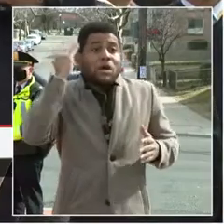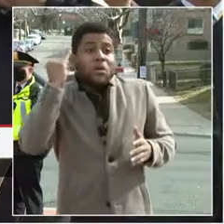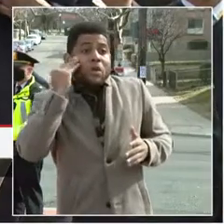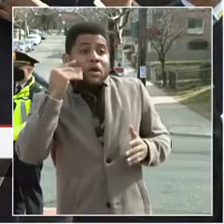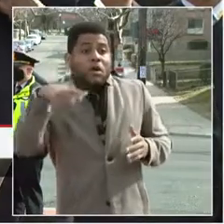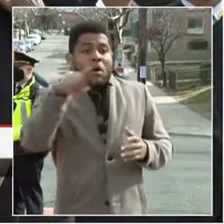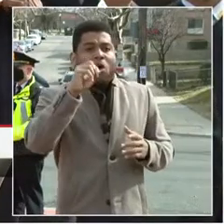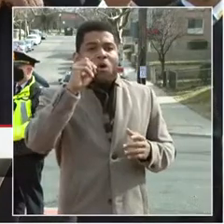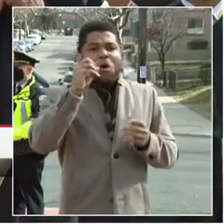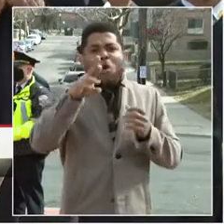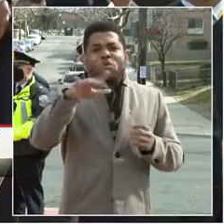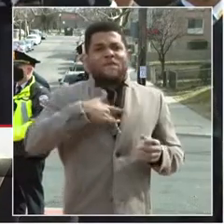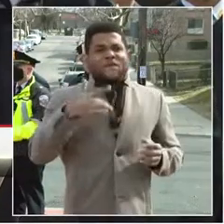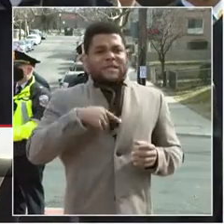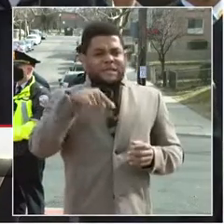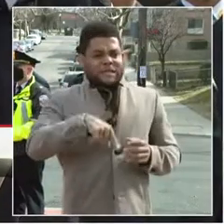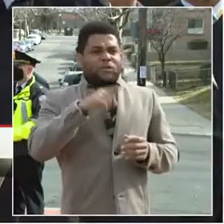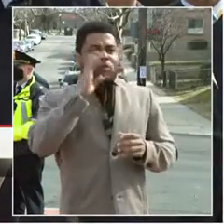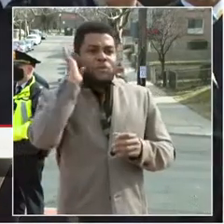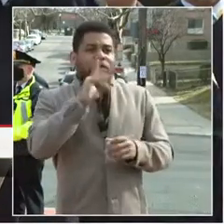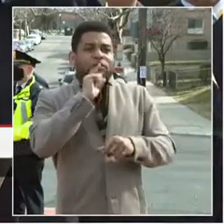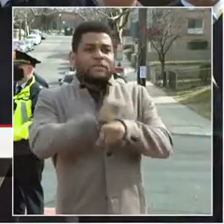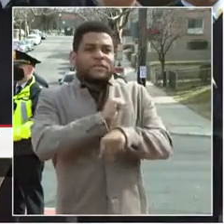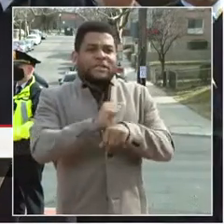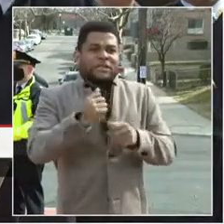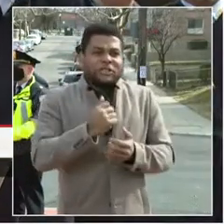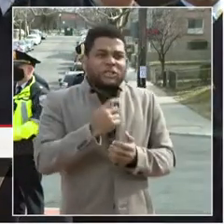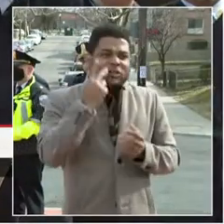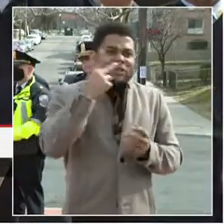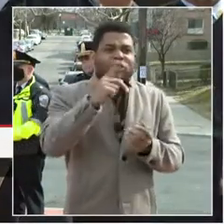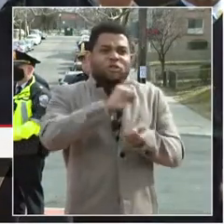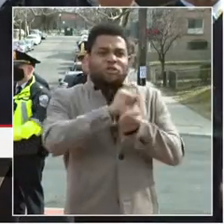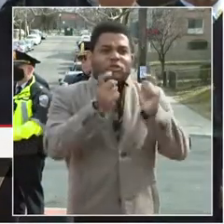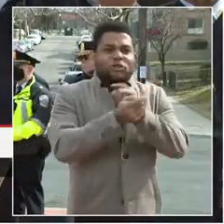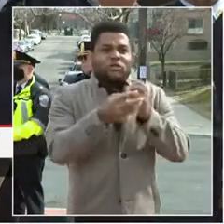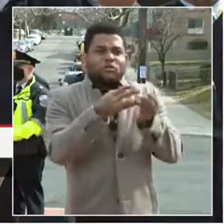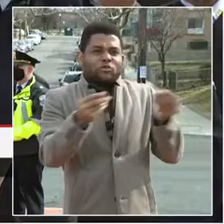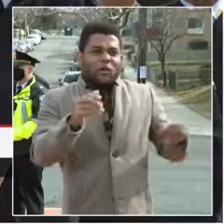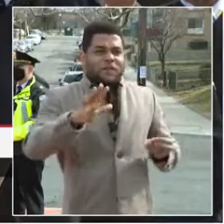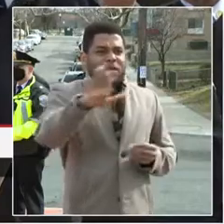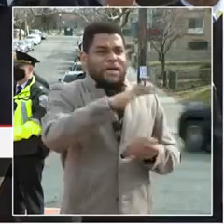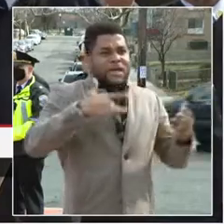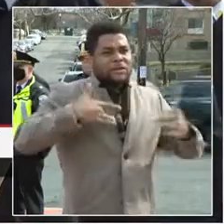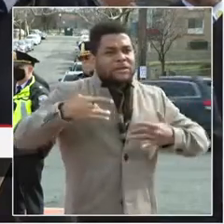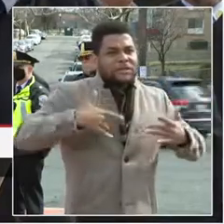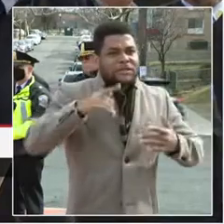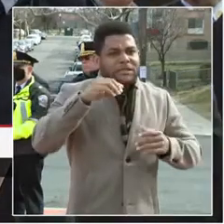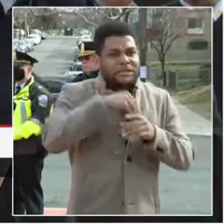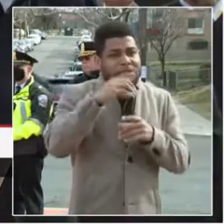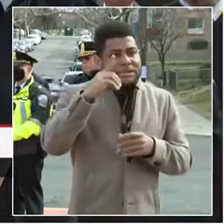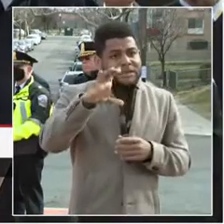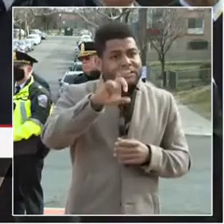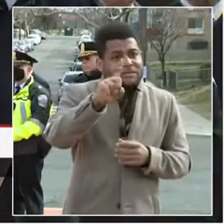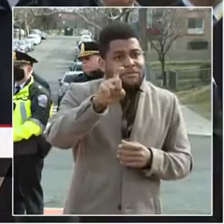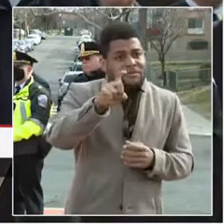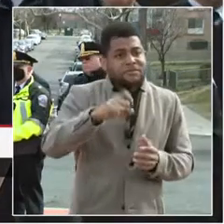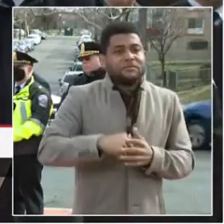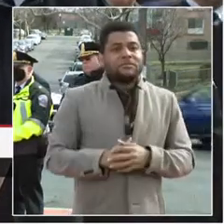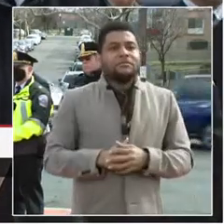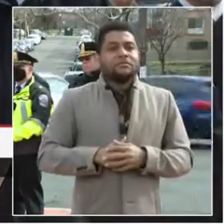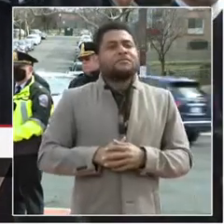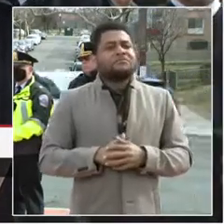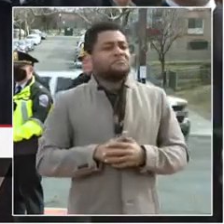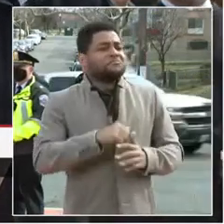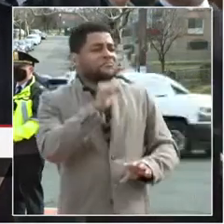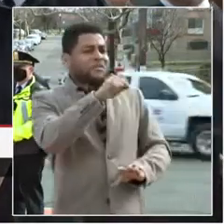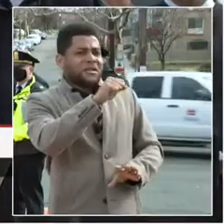feel like this is going to make the difference in terms of residents' concerns? I think that residents are rightly concerned, as we are, and